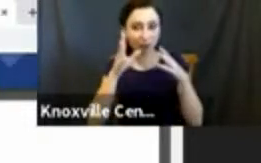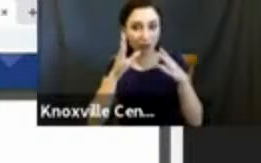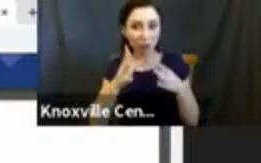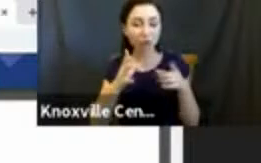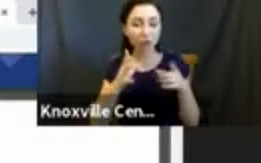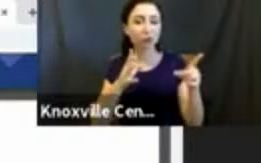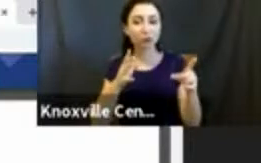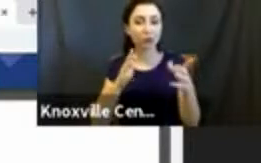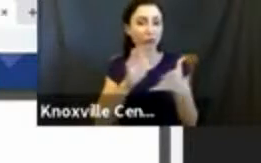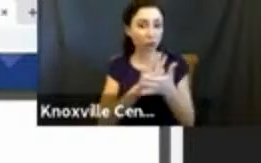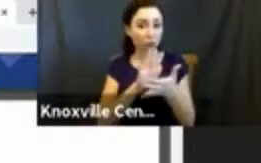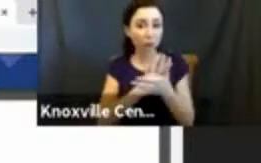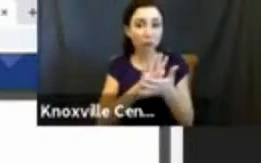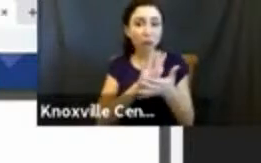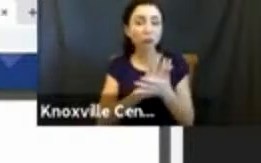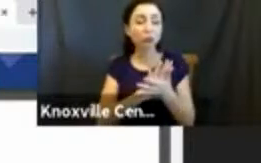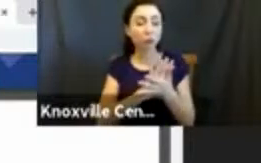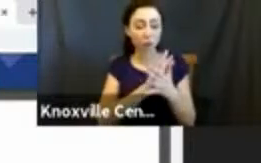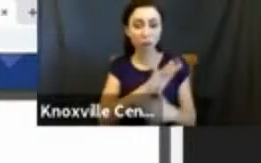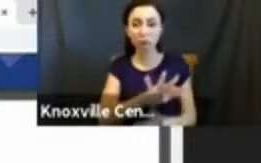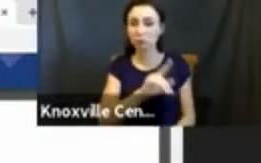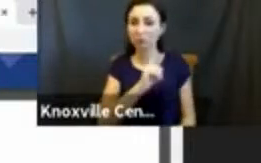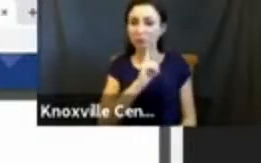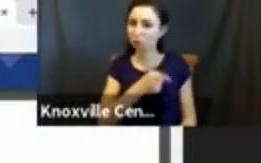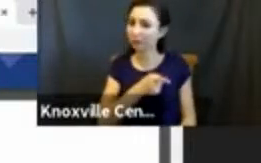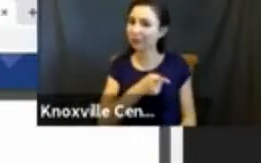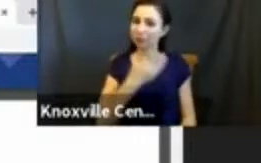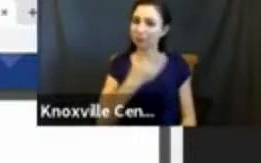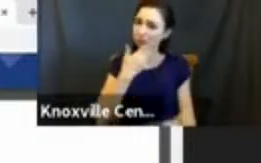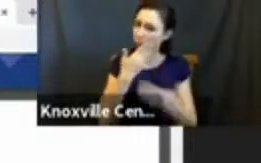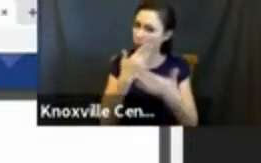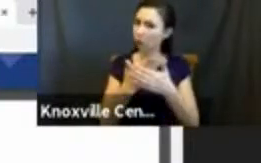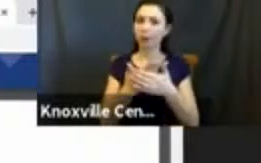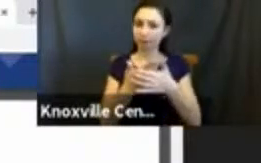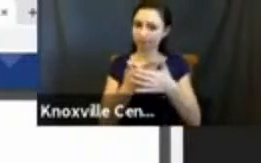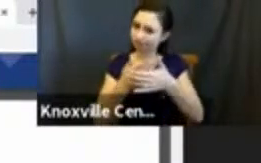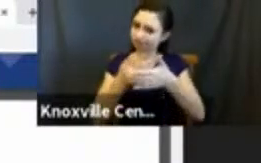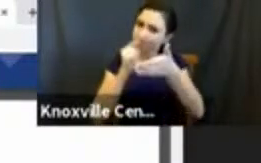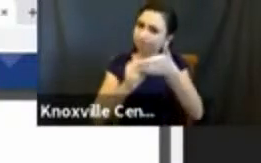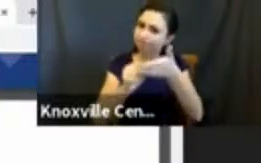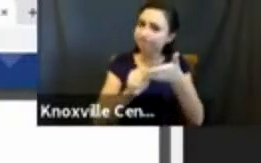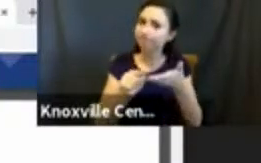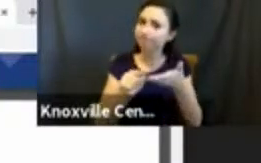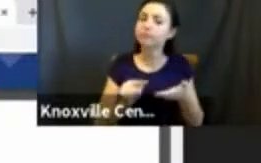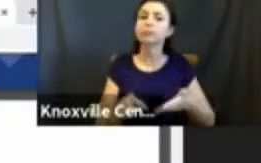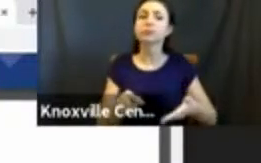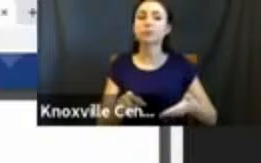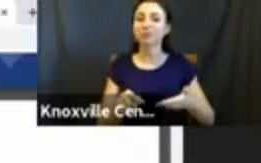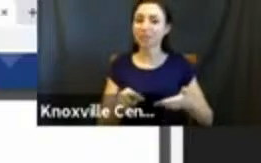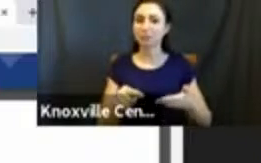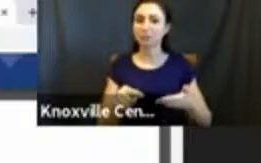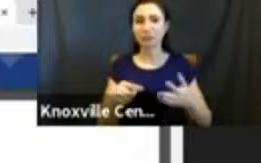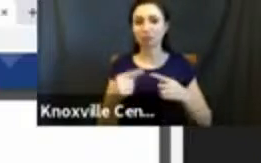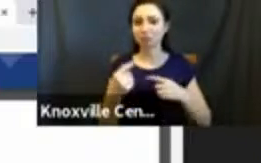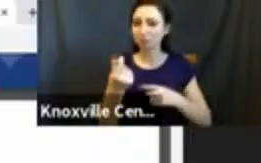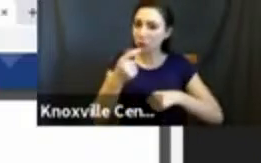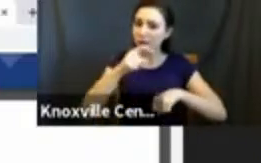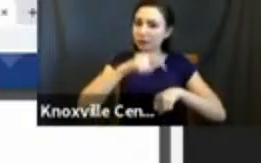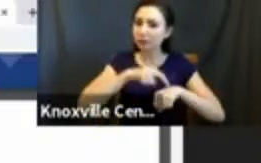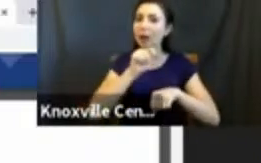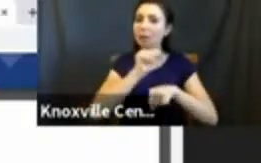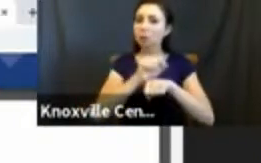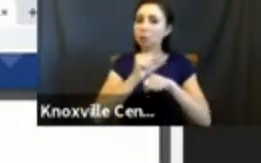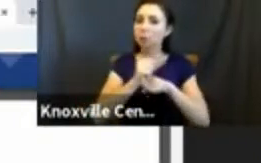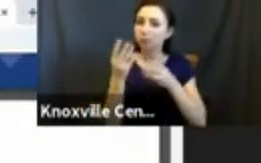very diligent. And it's taken a while to kind of work some of the kinks out and figure out how to do things, but they're being very diligent